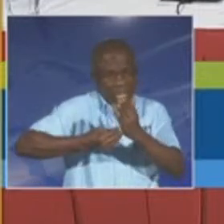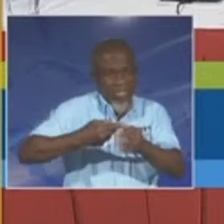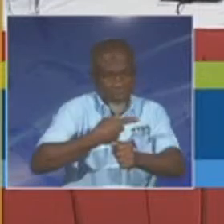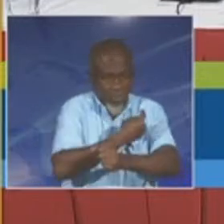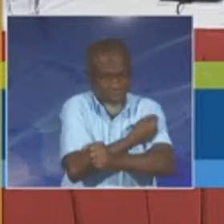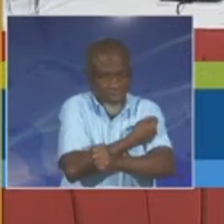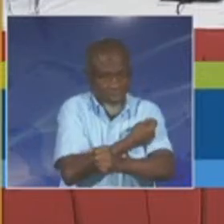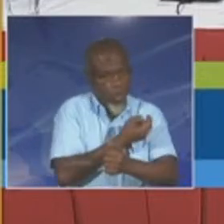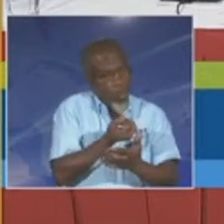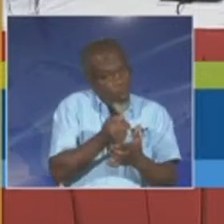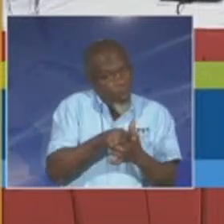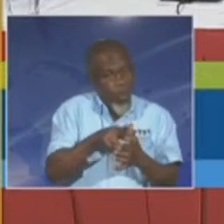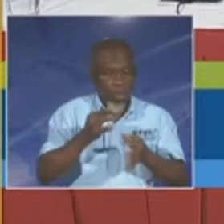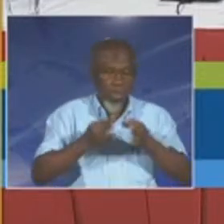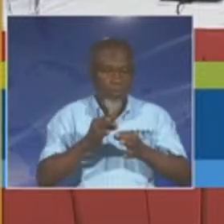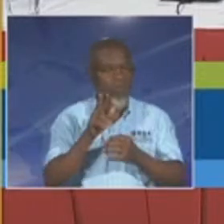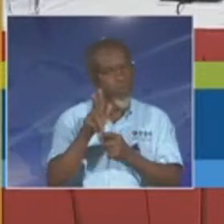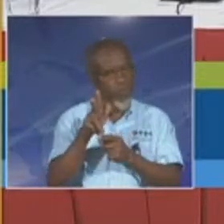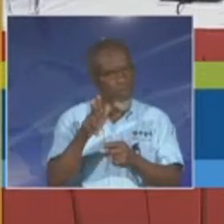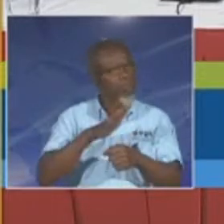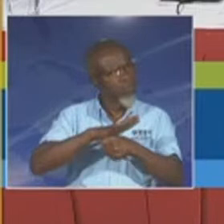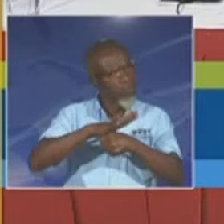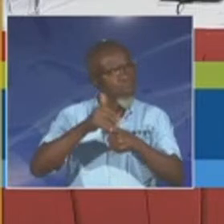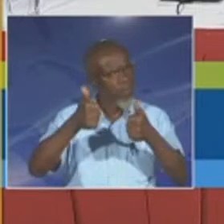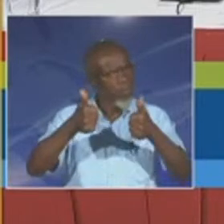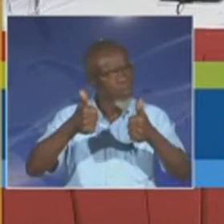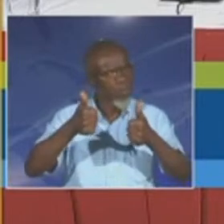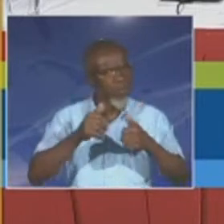just 3 shots? Thank you.